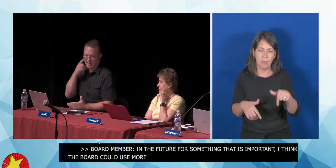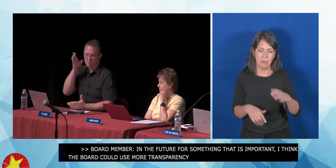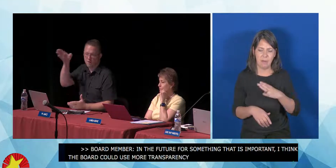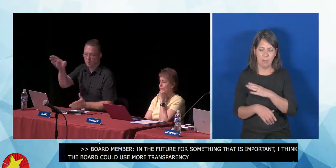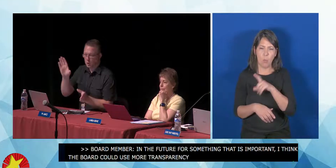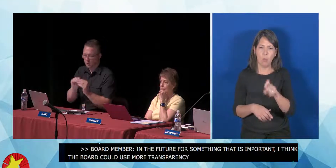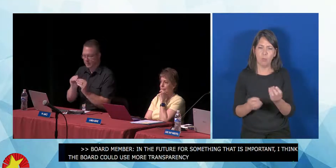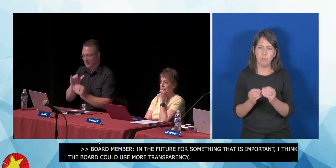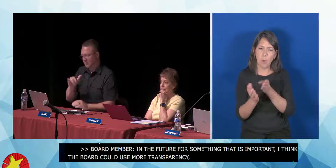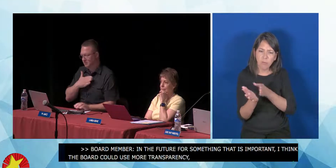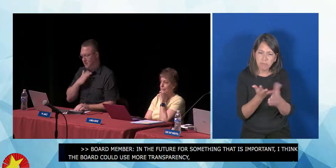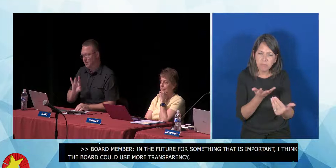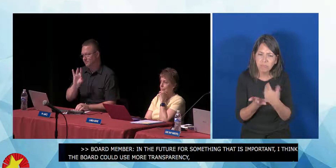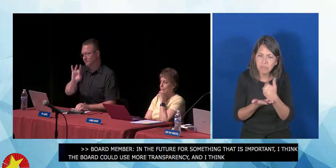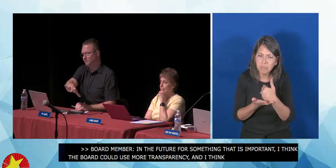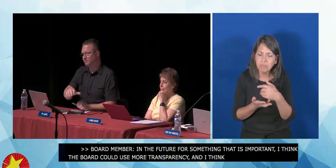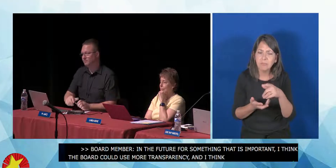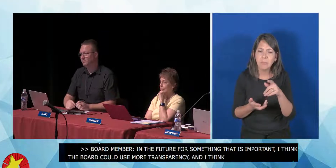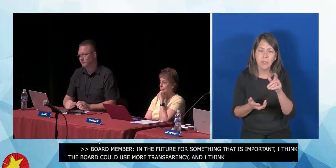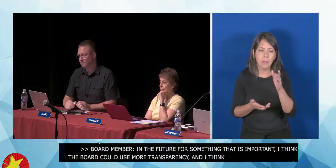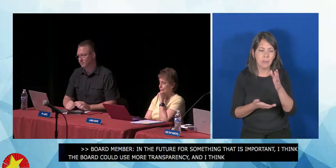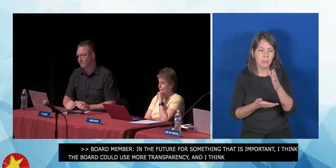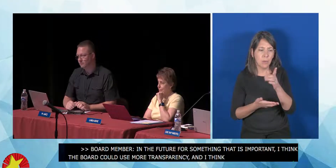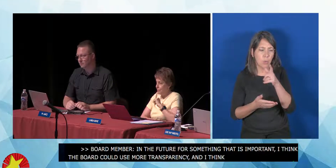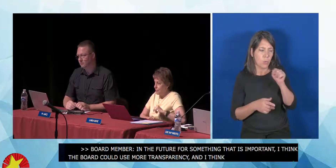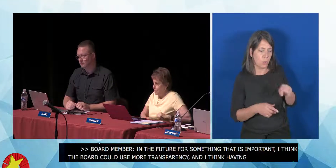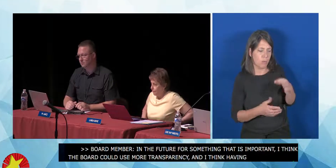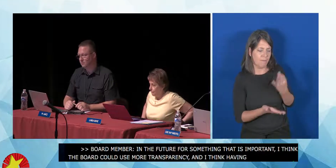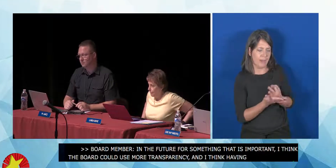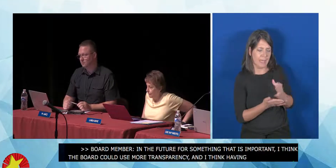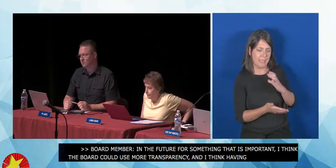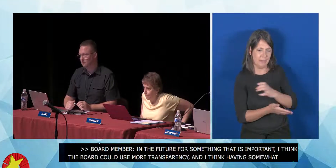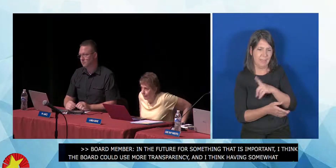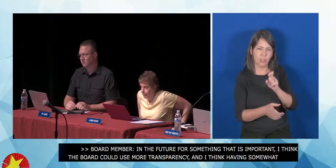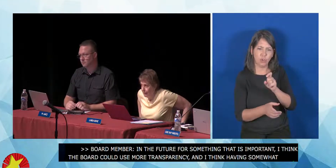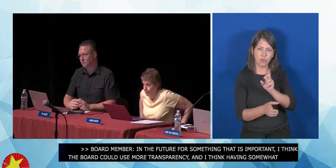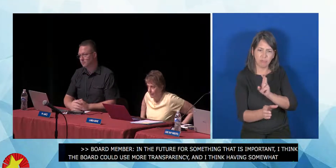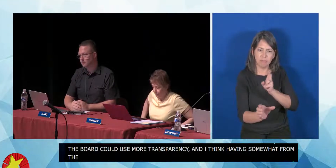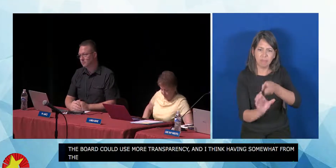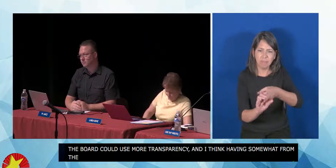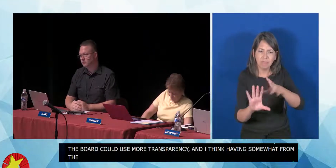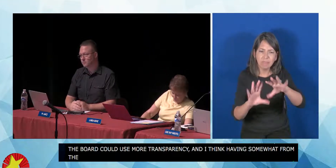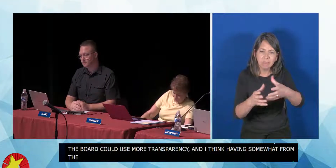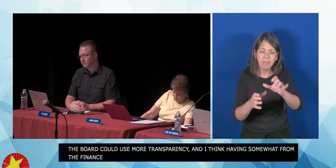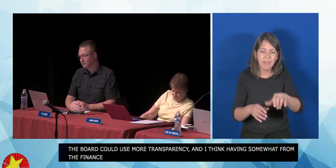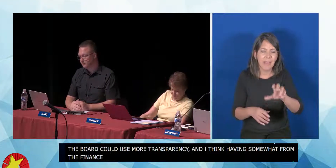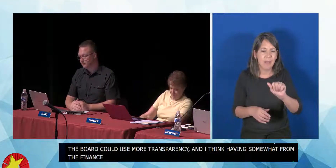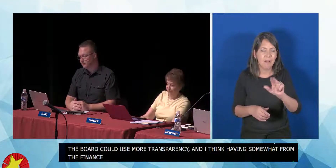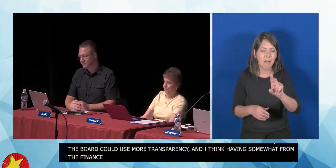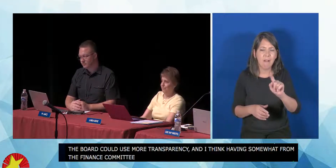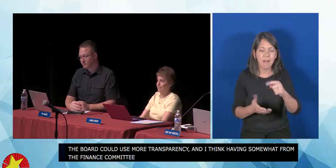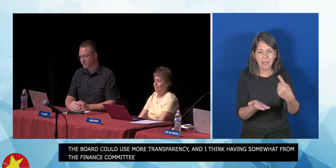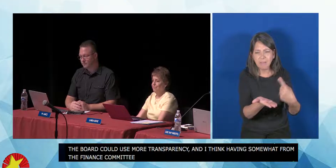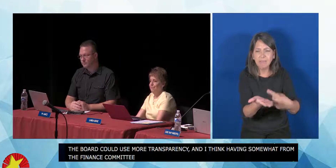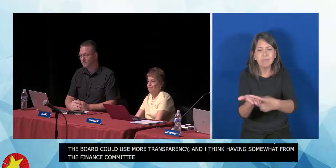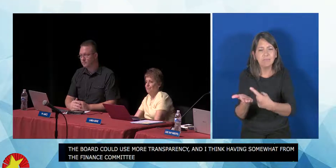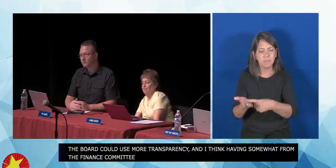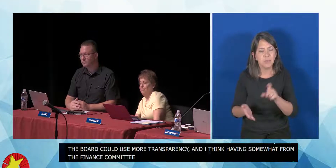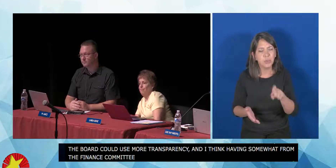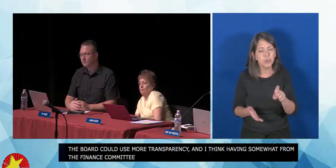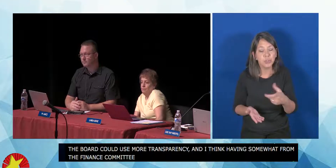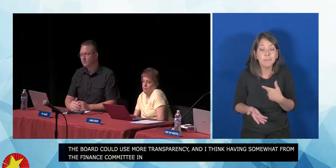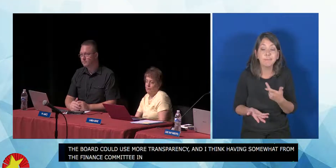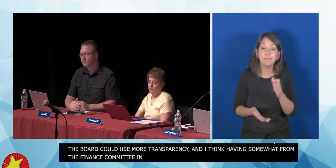think having someone from the Finance Committee at future meetings with the auditor would be beneficial. I just wanted to make that comment.